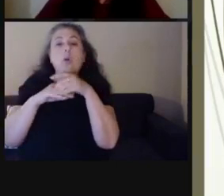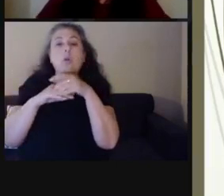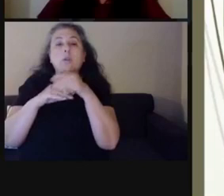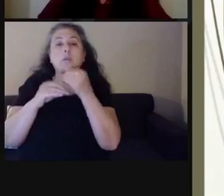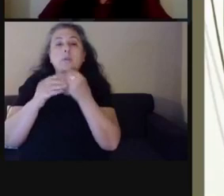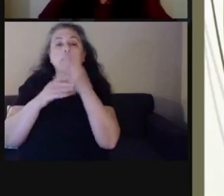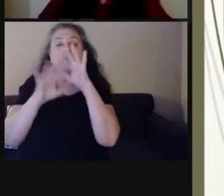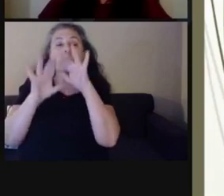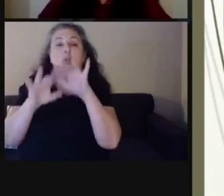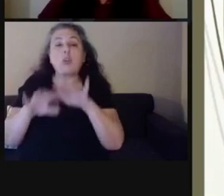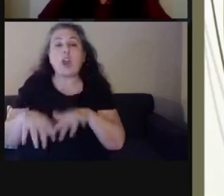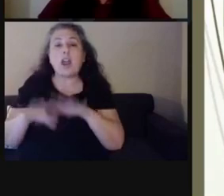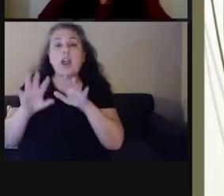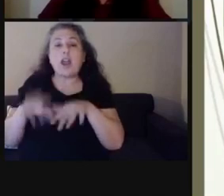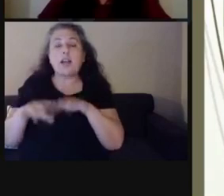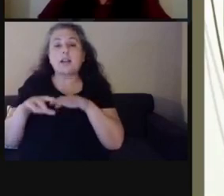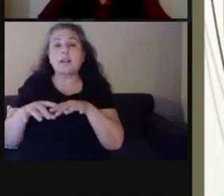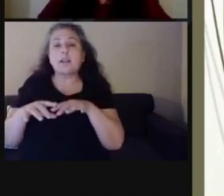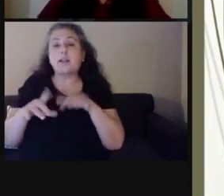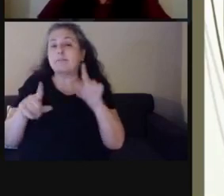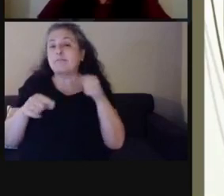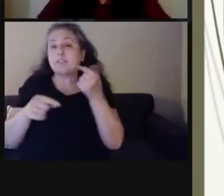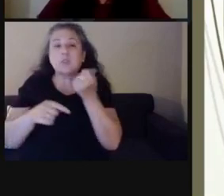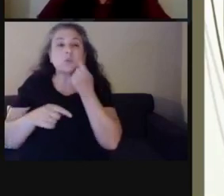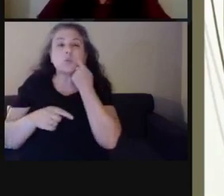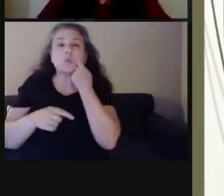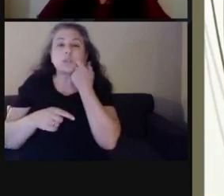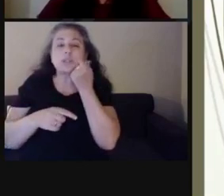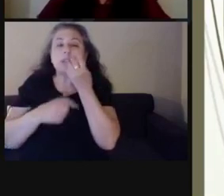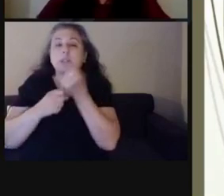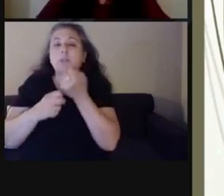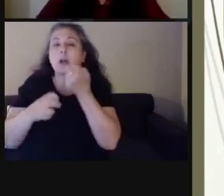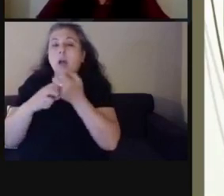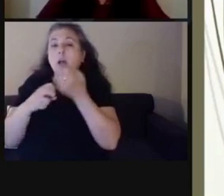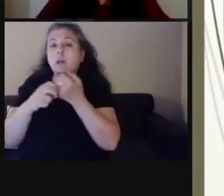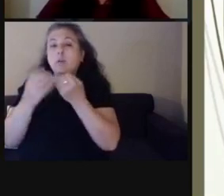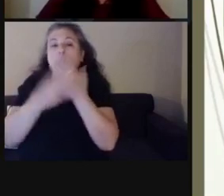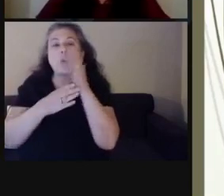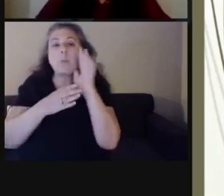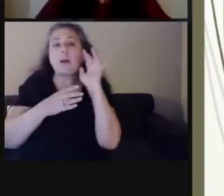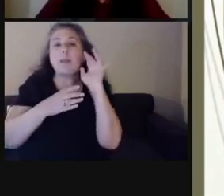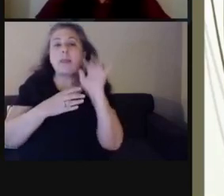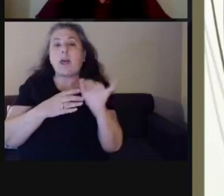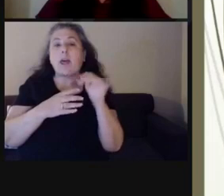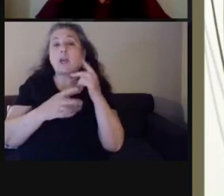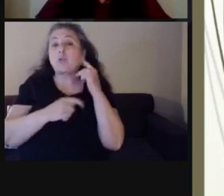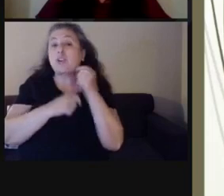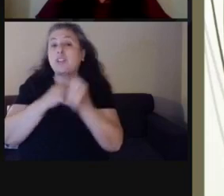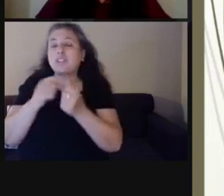few years, it's been harder and harder to grow by that tradition,